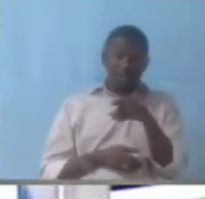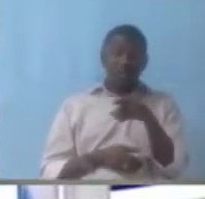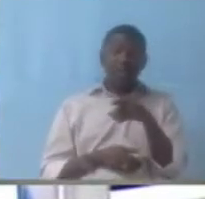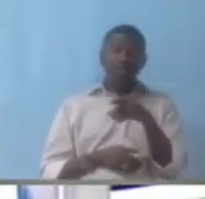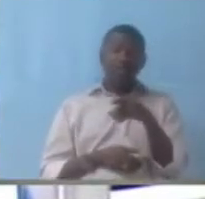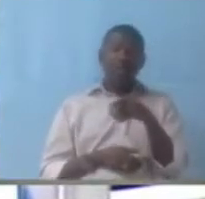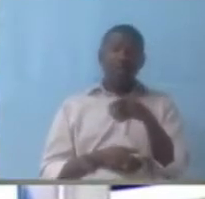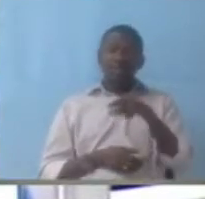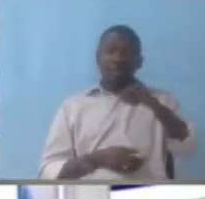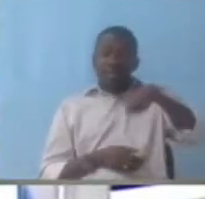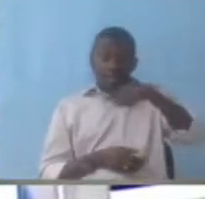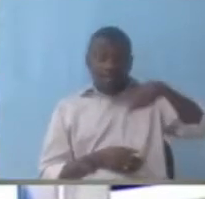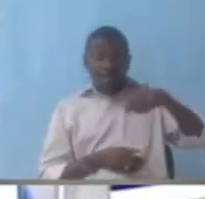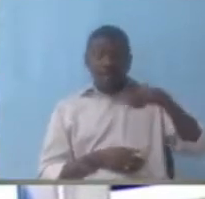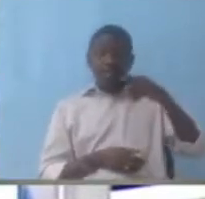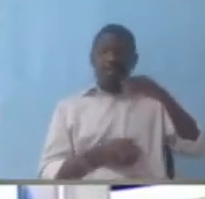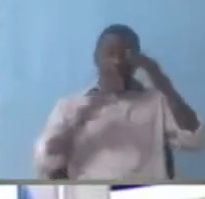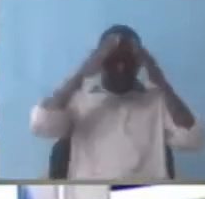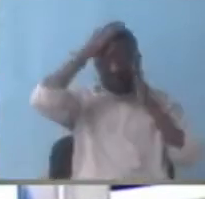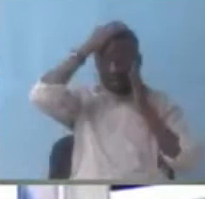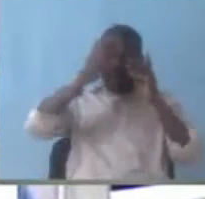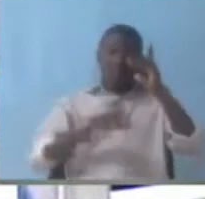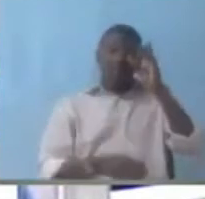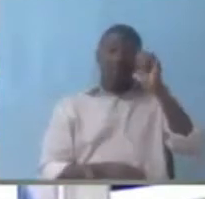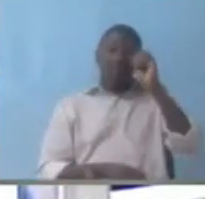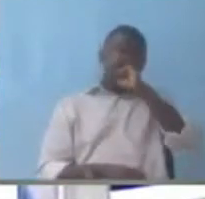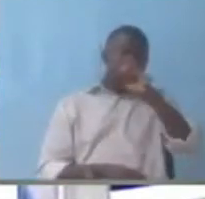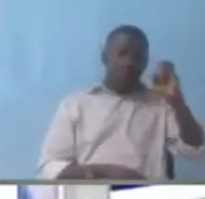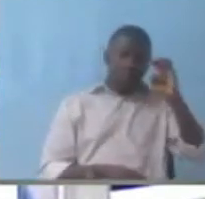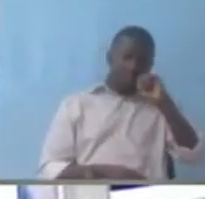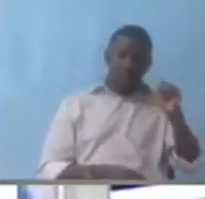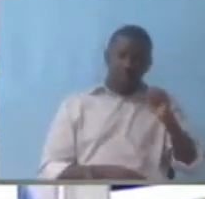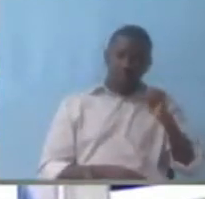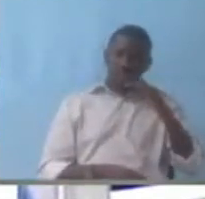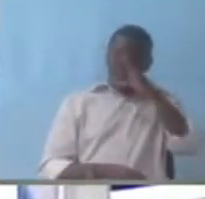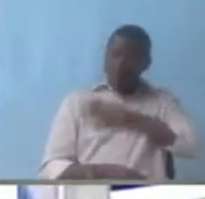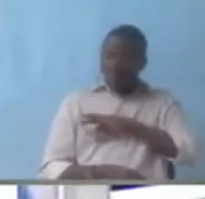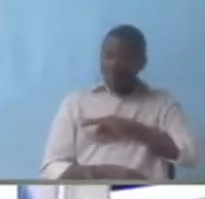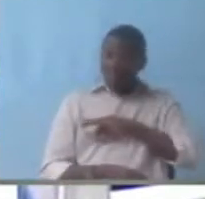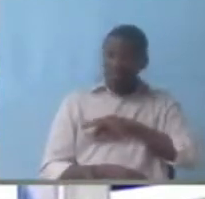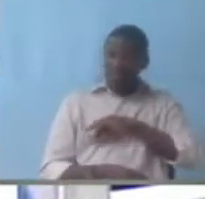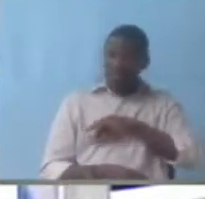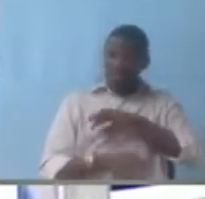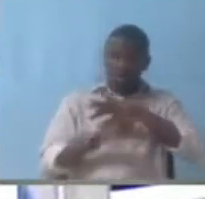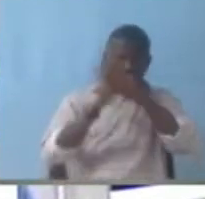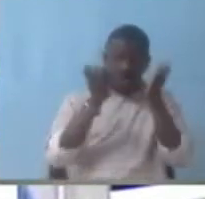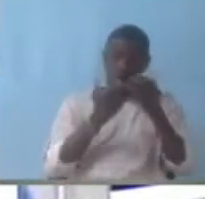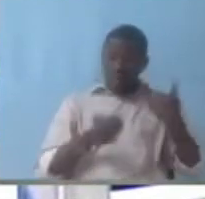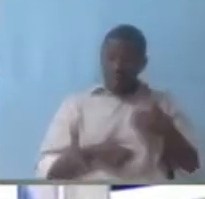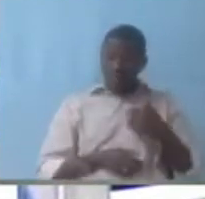were in the interest of the public? Munda say do ikam mfo lam yindiko ni sojaro la yindiko ni yen mfindi amunda ikafole ko